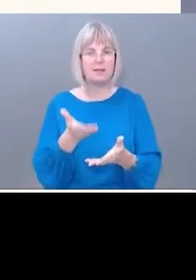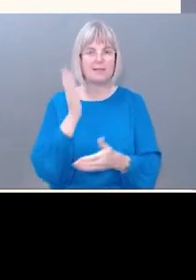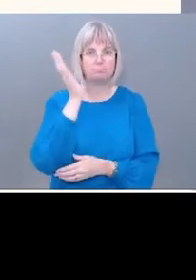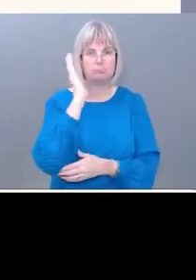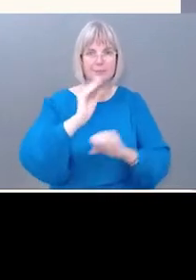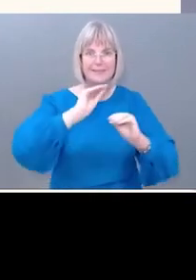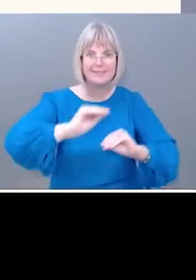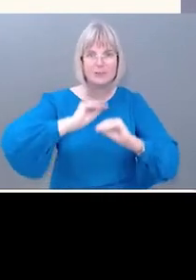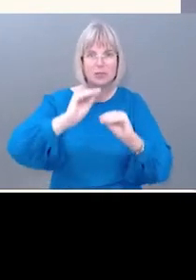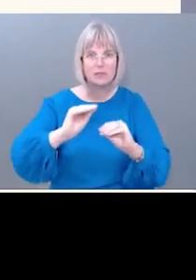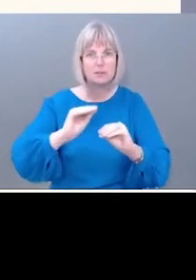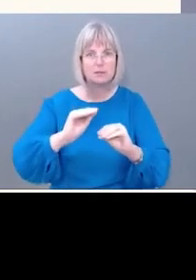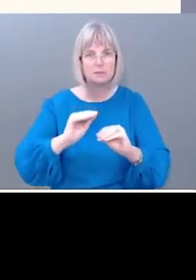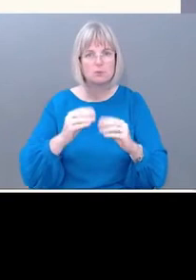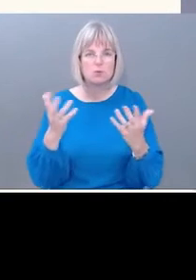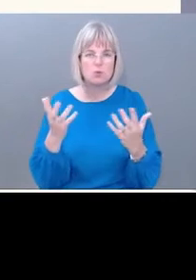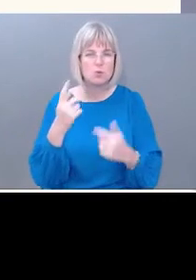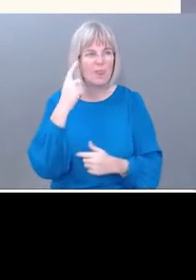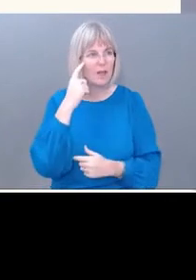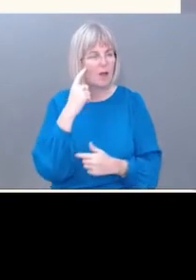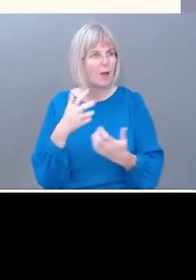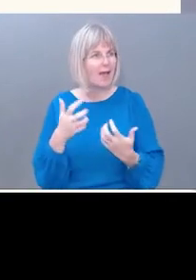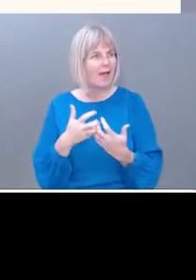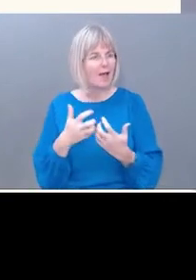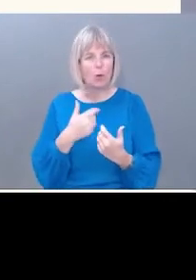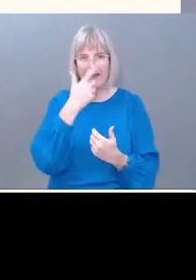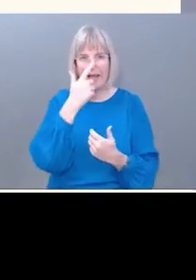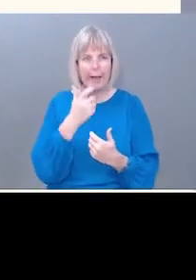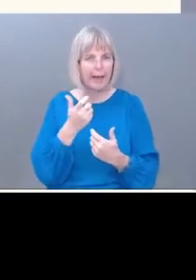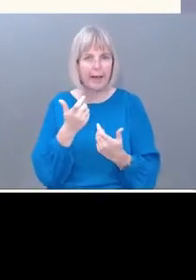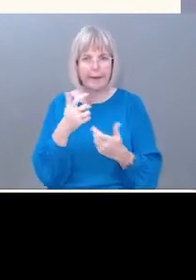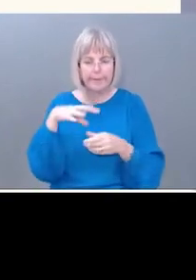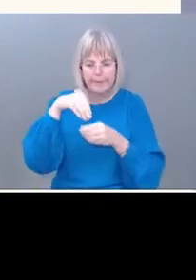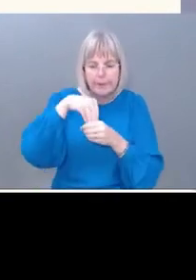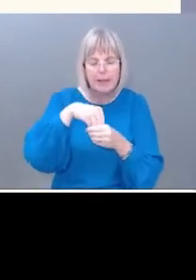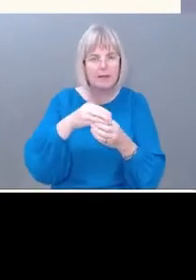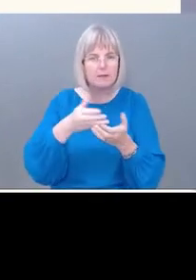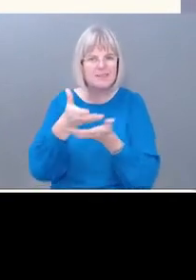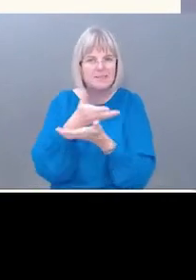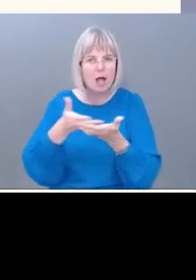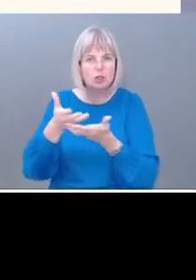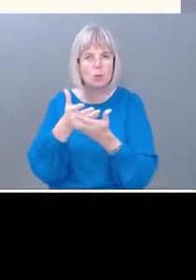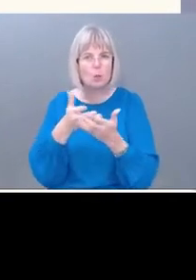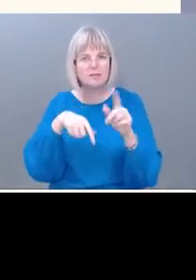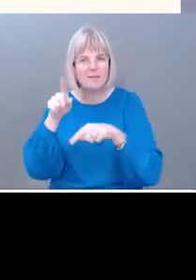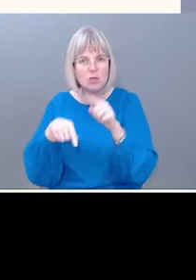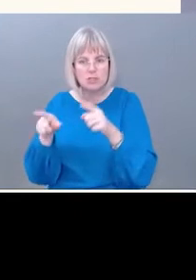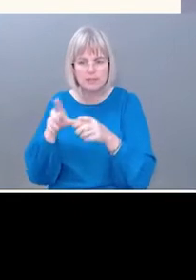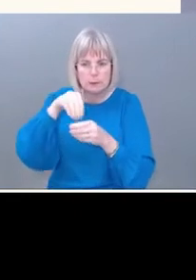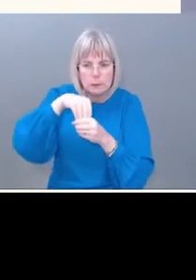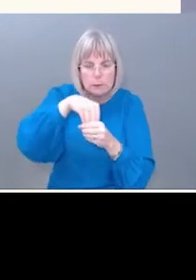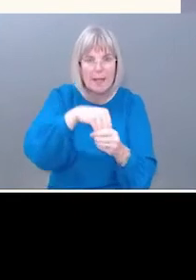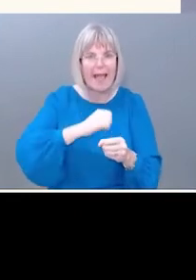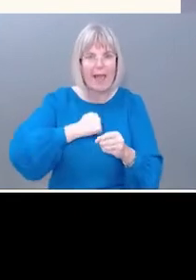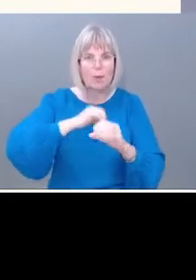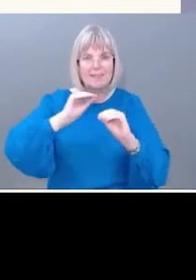can authentically weave discussions around diversity into teaching and training, so that we're not having